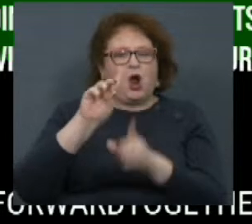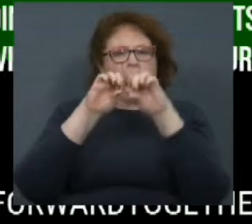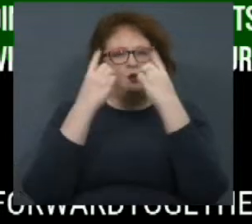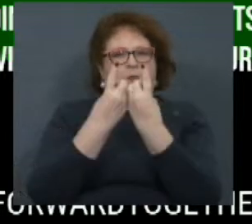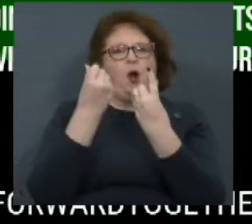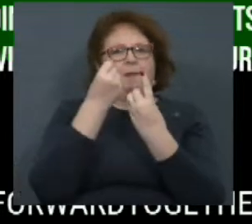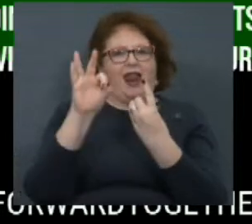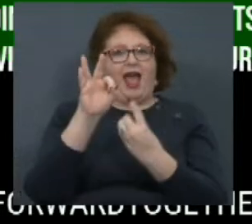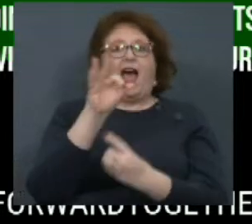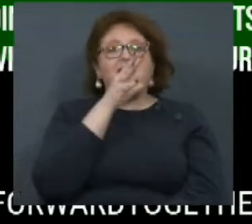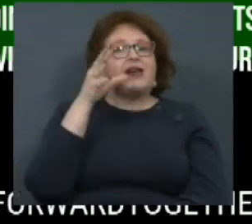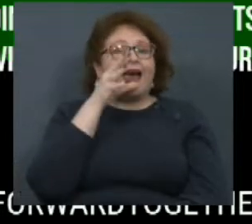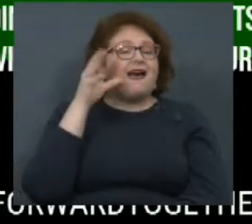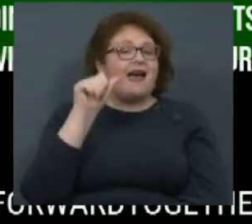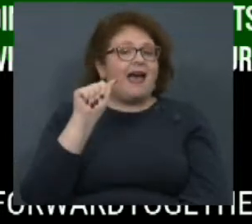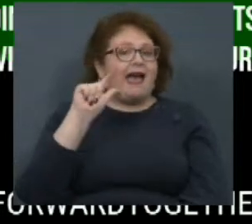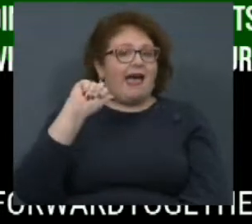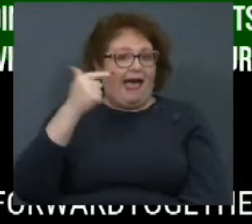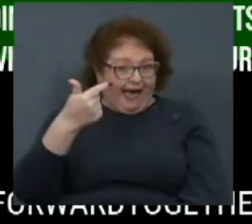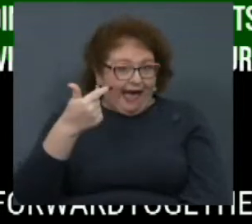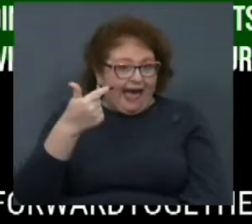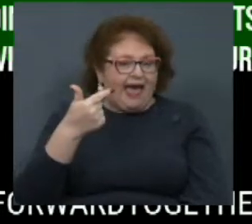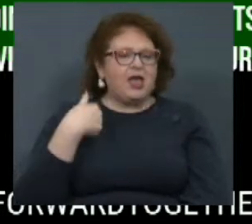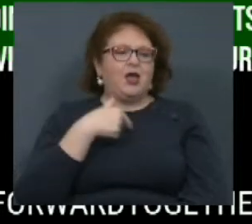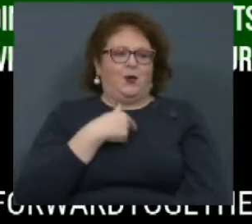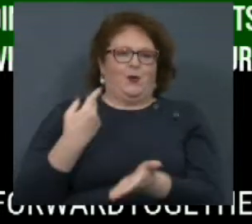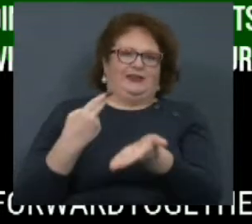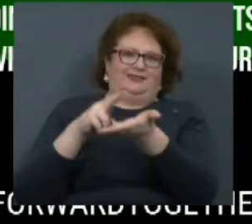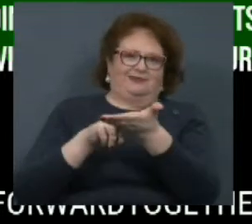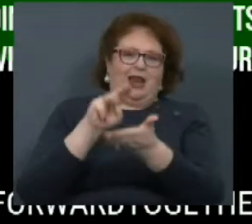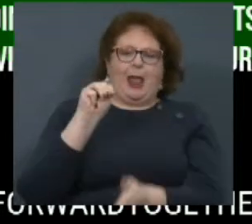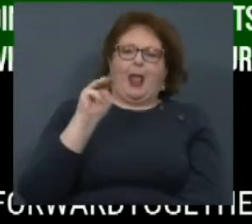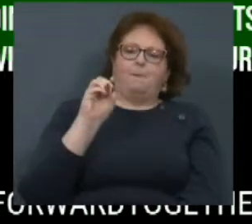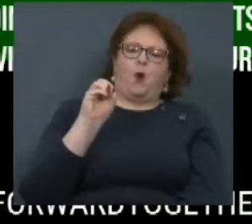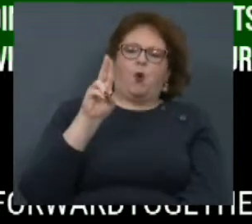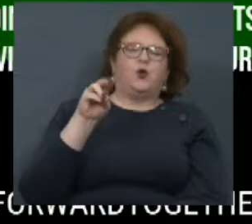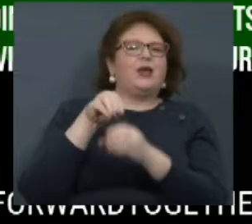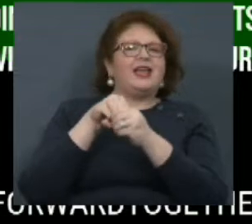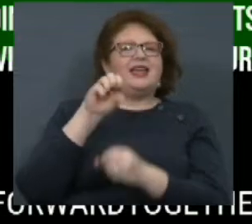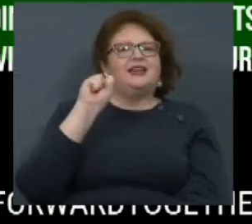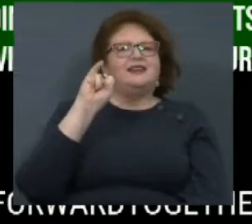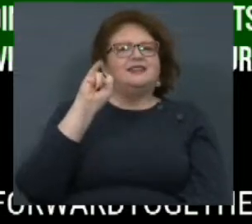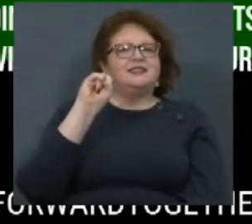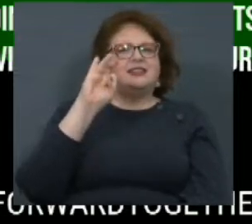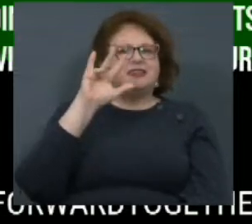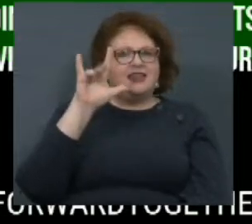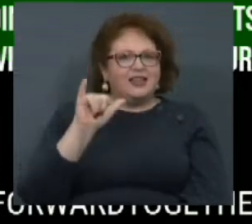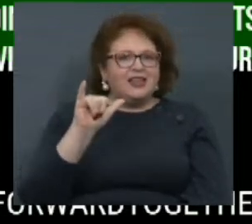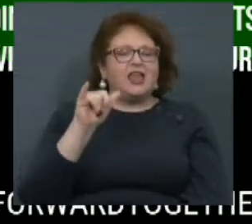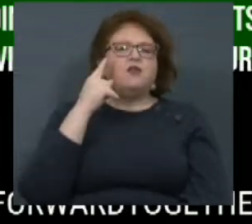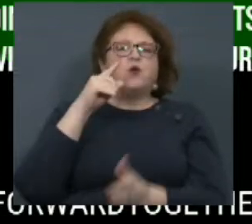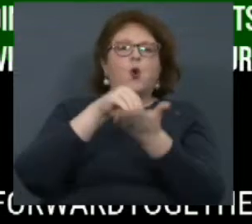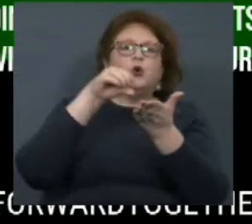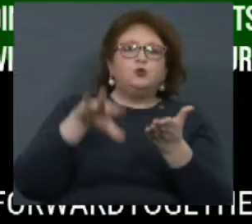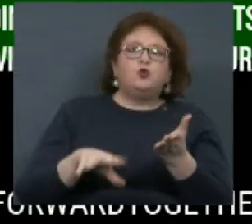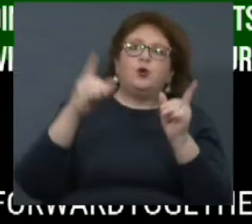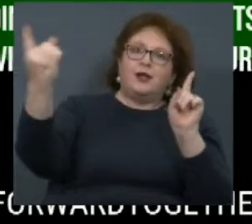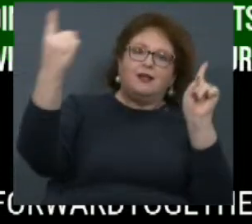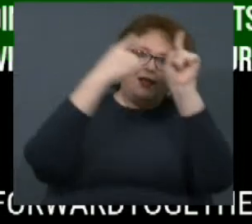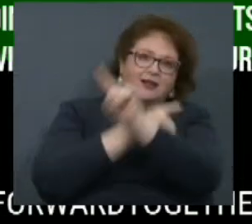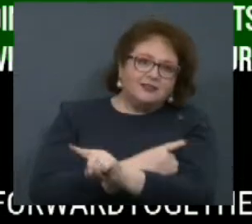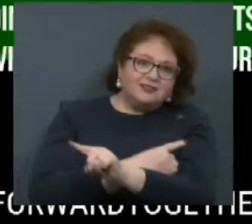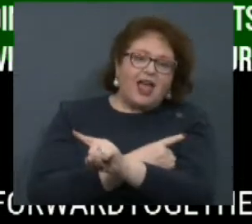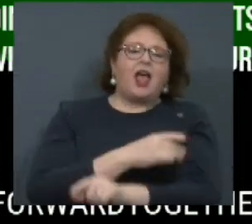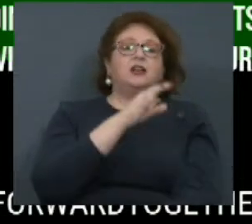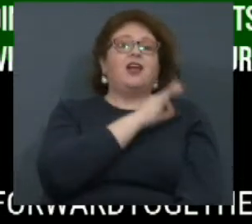with a university in Sicily so we can develop student exchanges, faculty exchanges, and